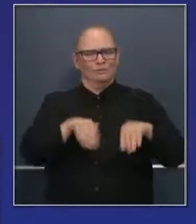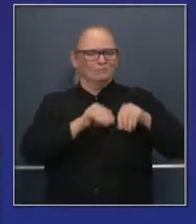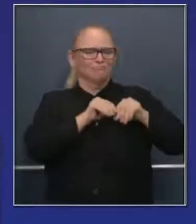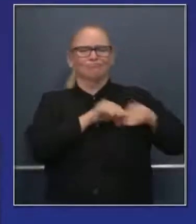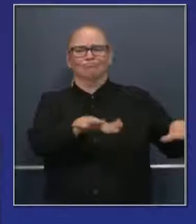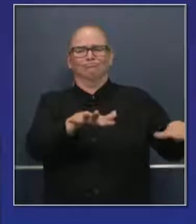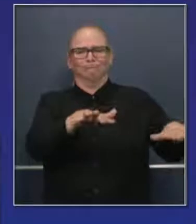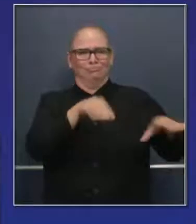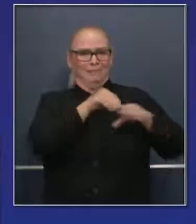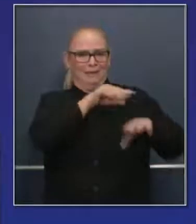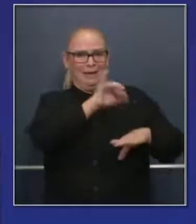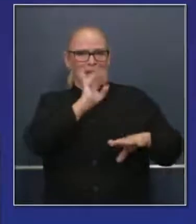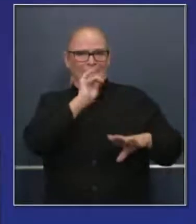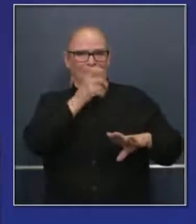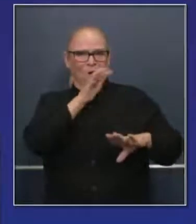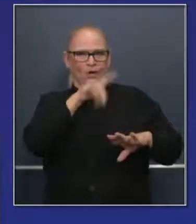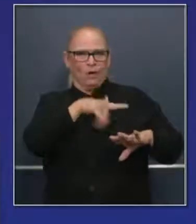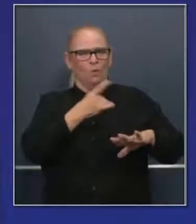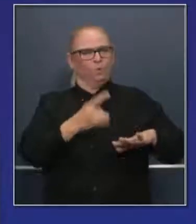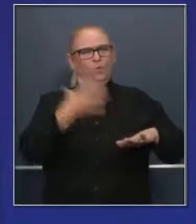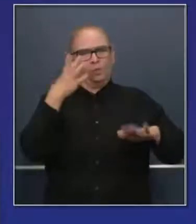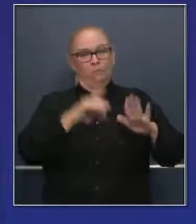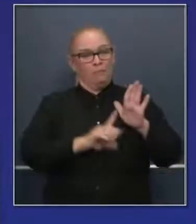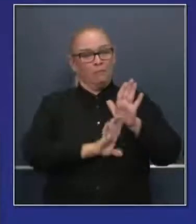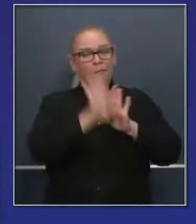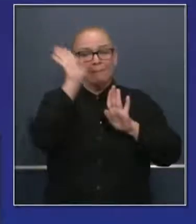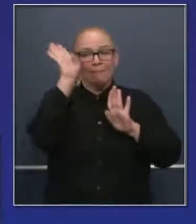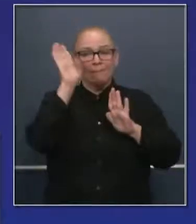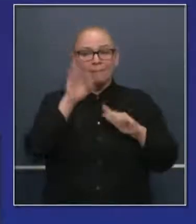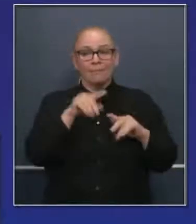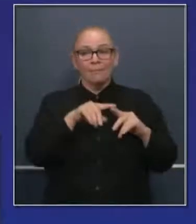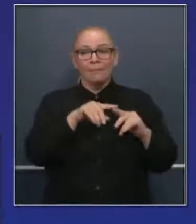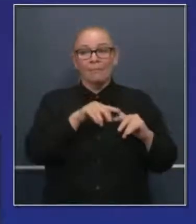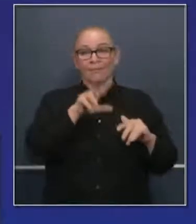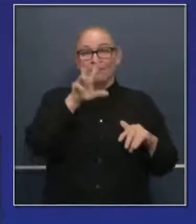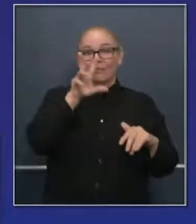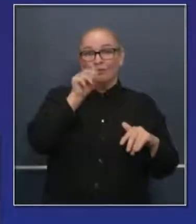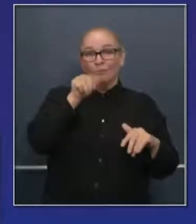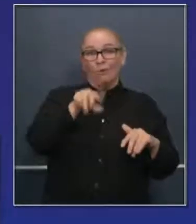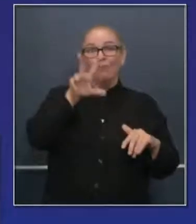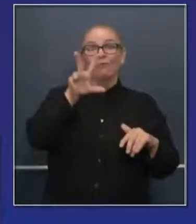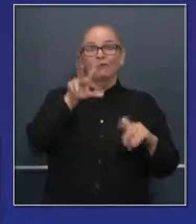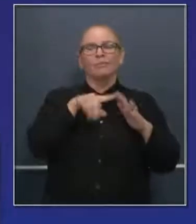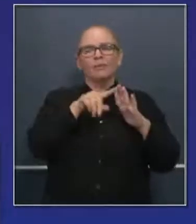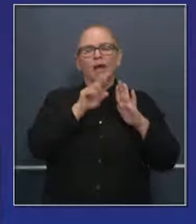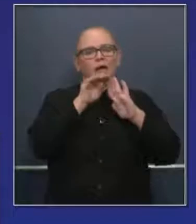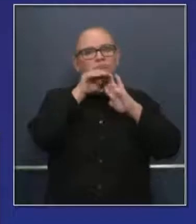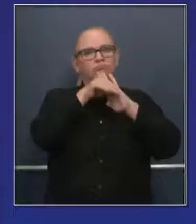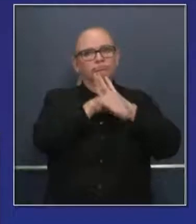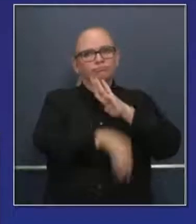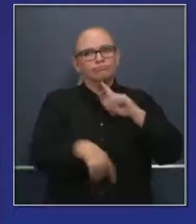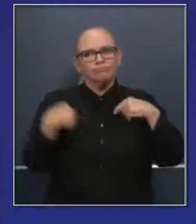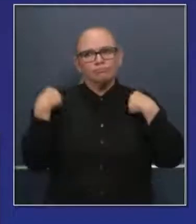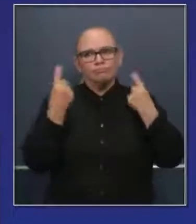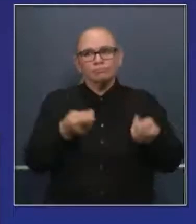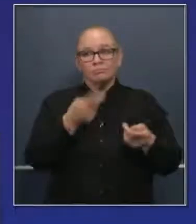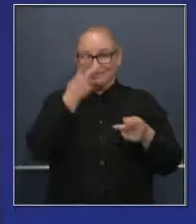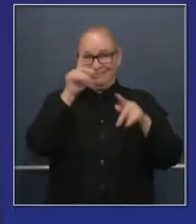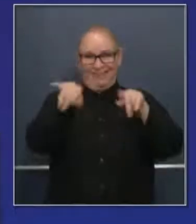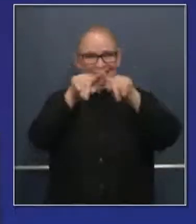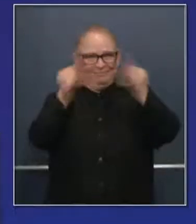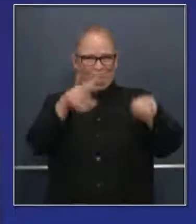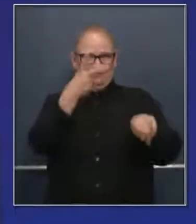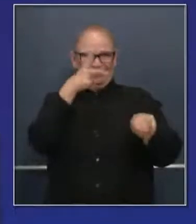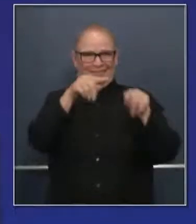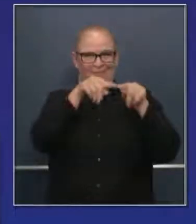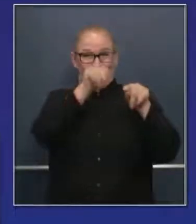at 30.3%. You can see on this graph the number of cases reflected in Imperial County in the blue